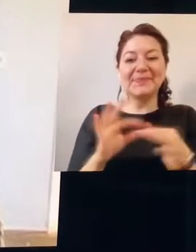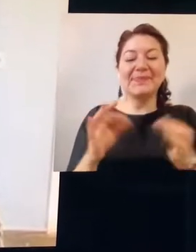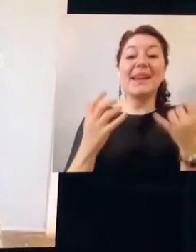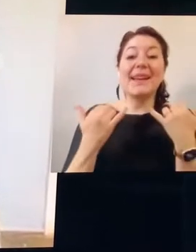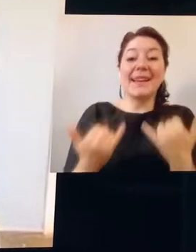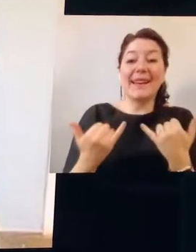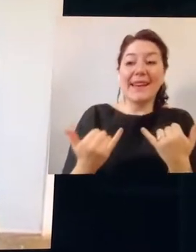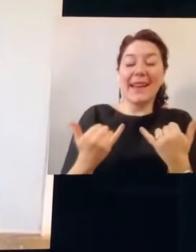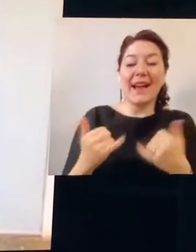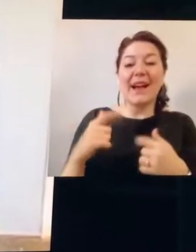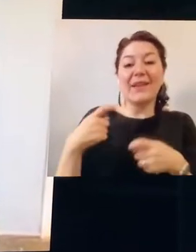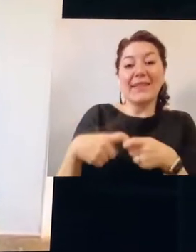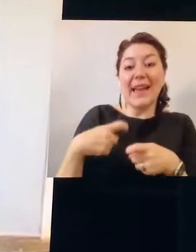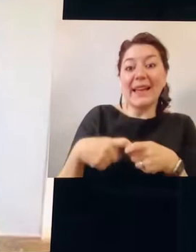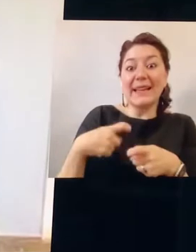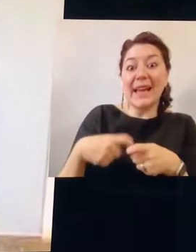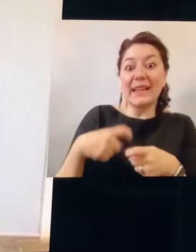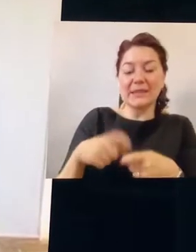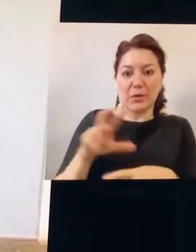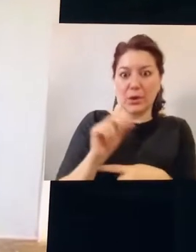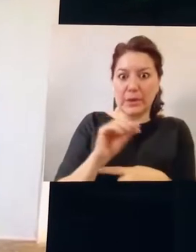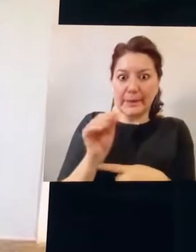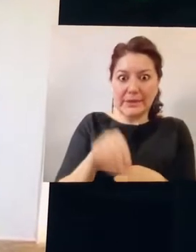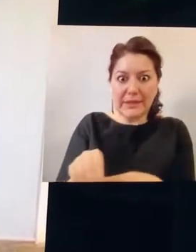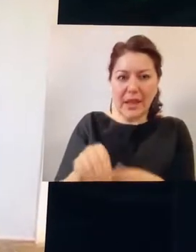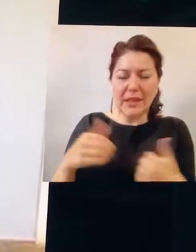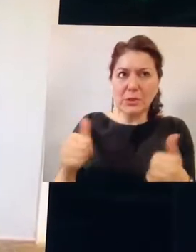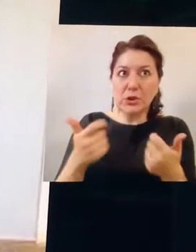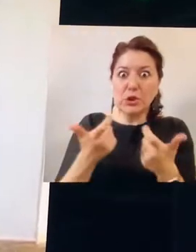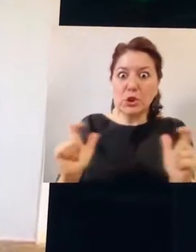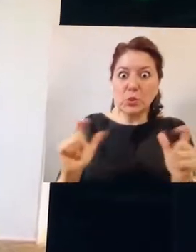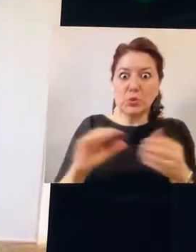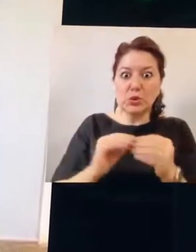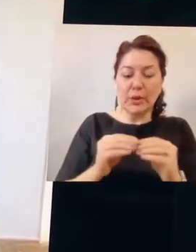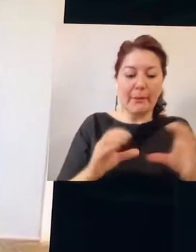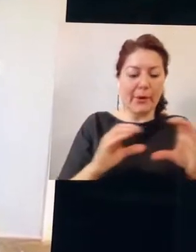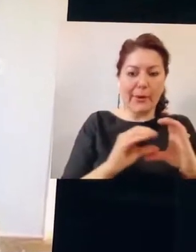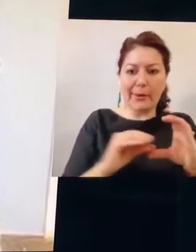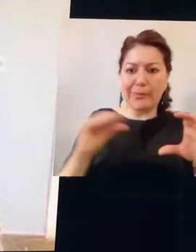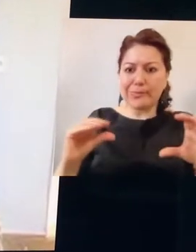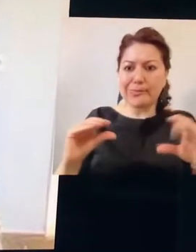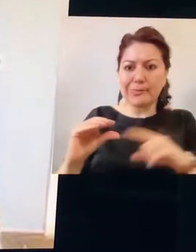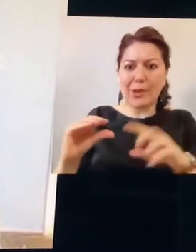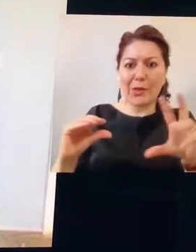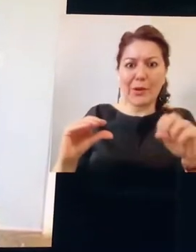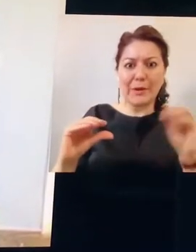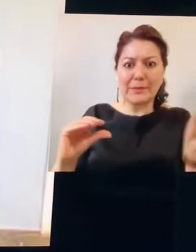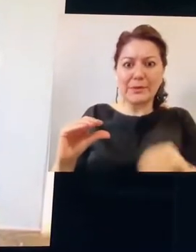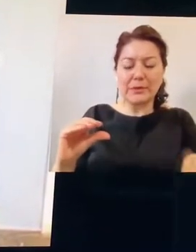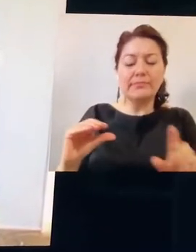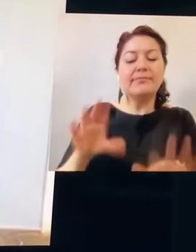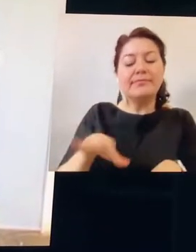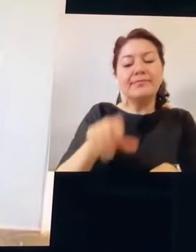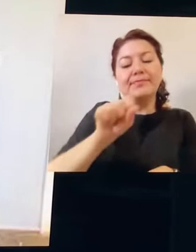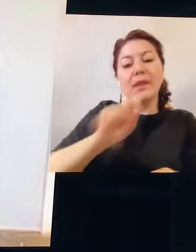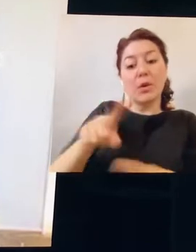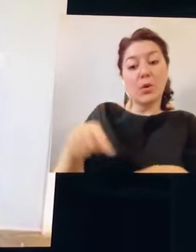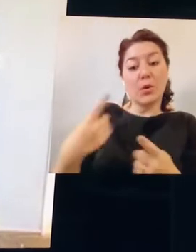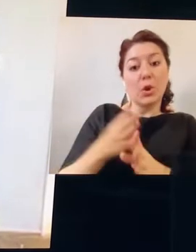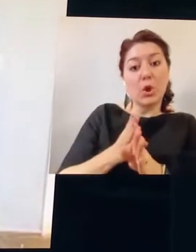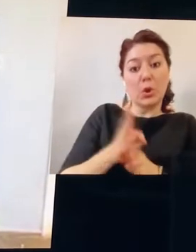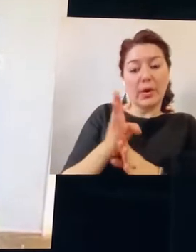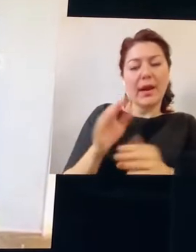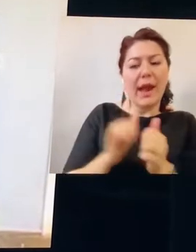country, which is a huge chunk. So over the course of your career, how have you seen media adapt to